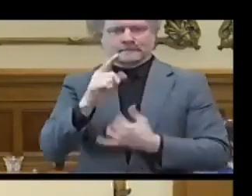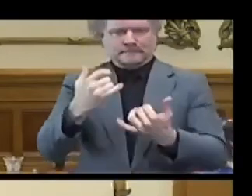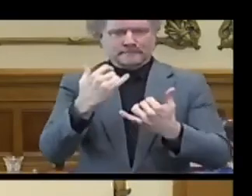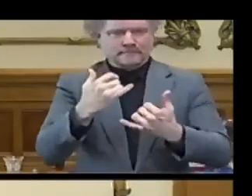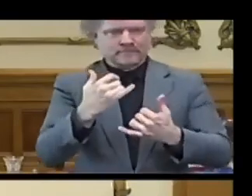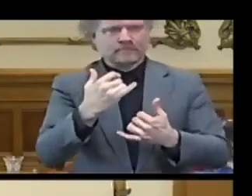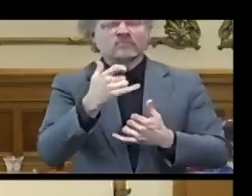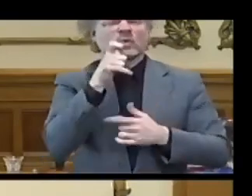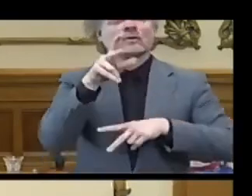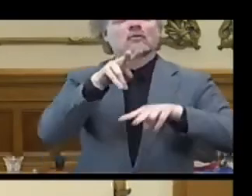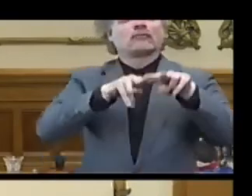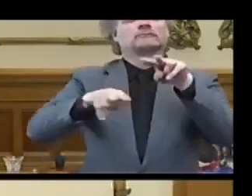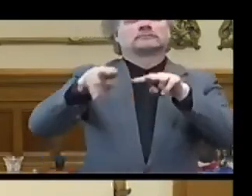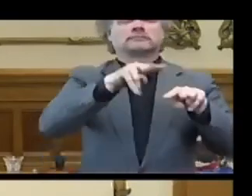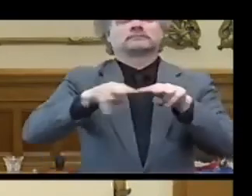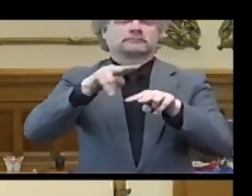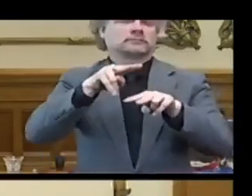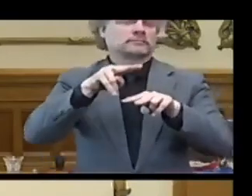is overseeing the